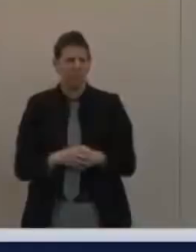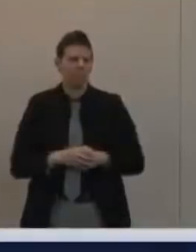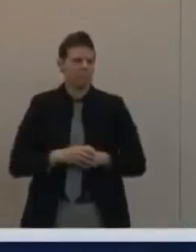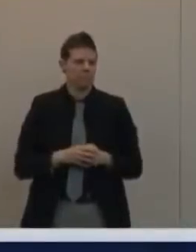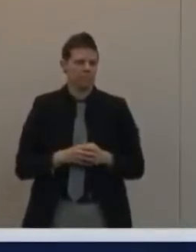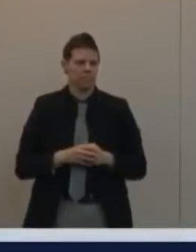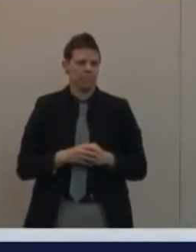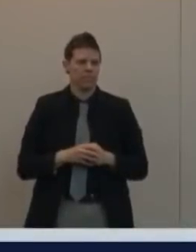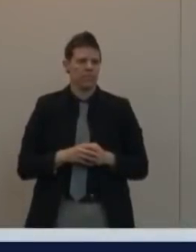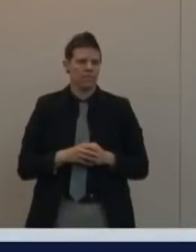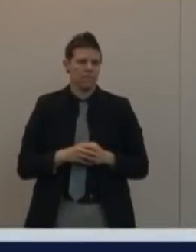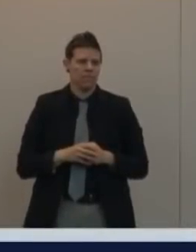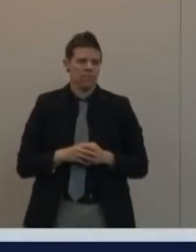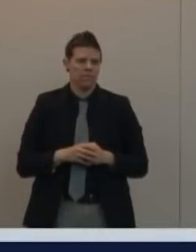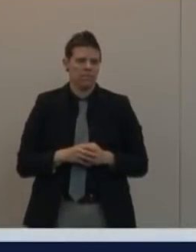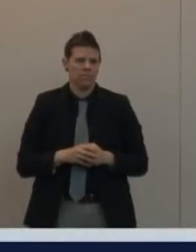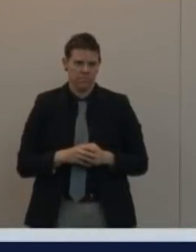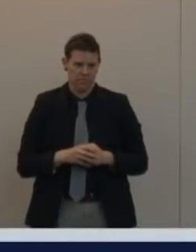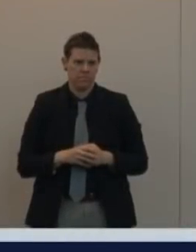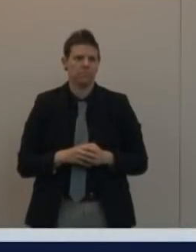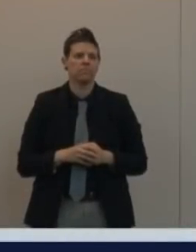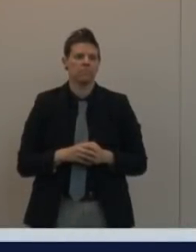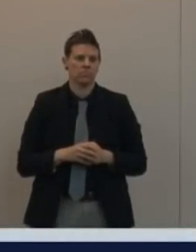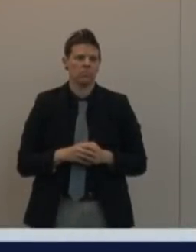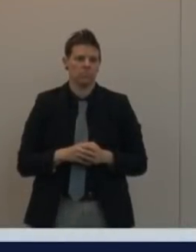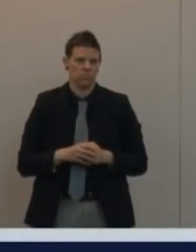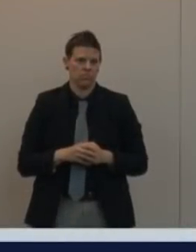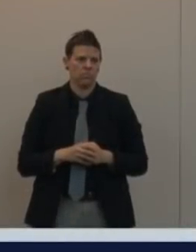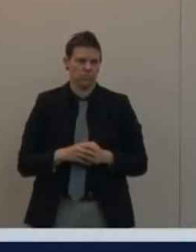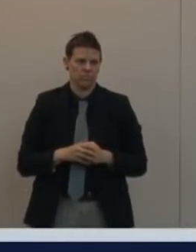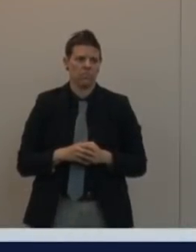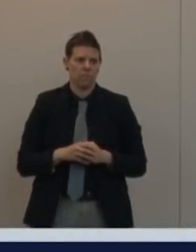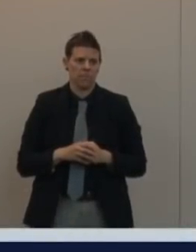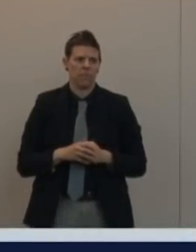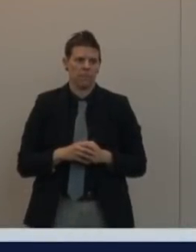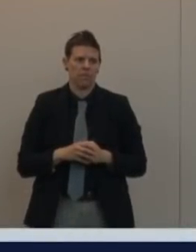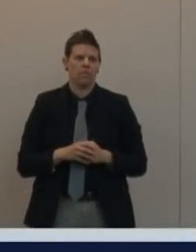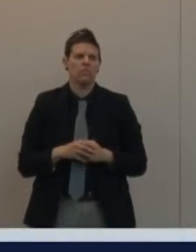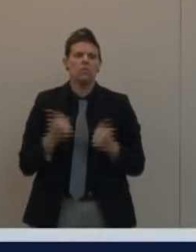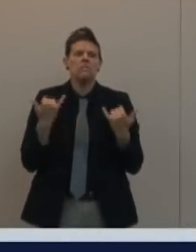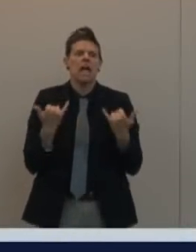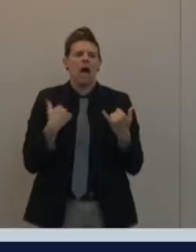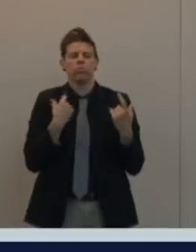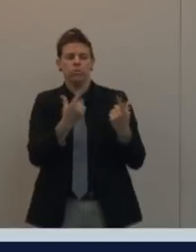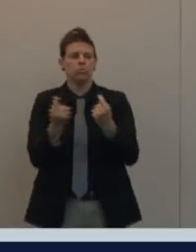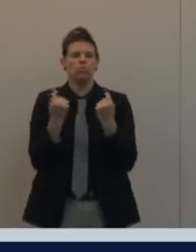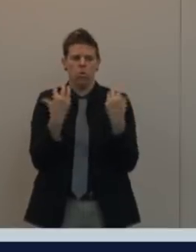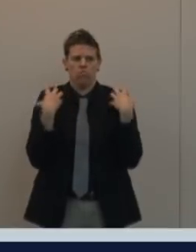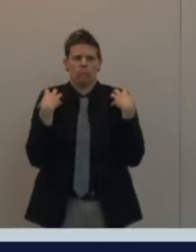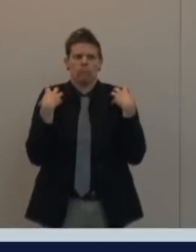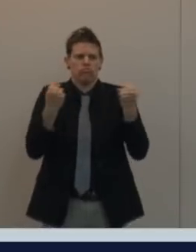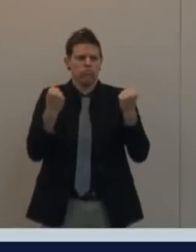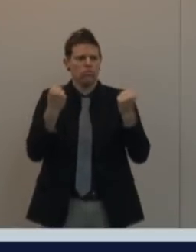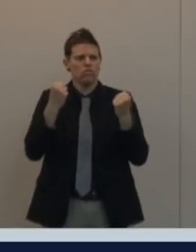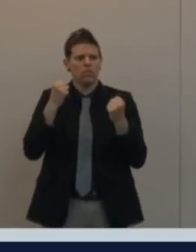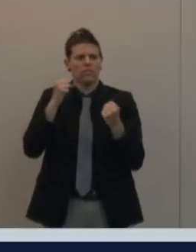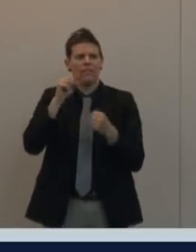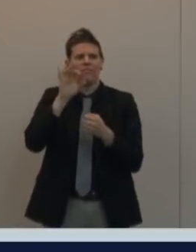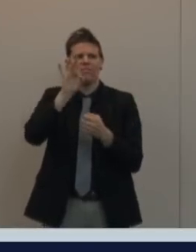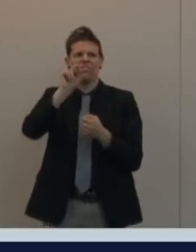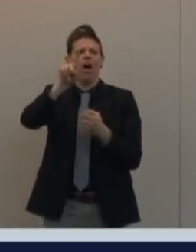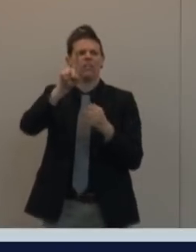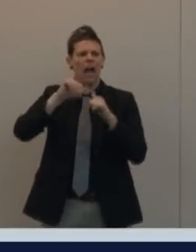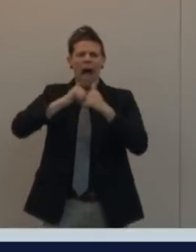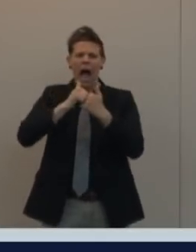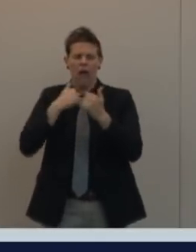So what should, perfect. So I also want to talk a little bit about what we're doing in terms of recovery. I want to make sure that while the